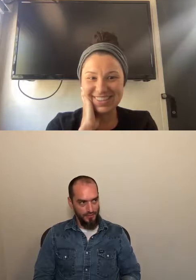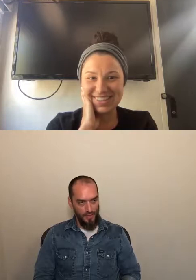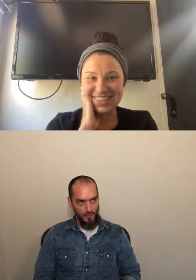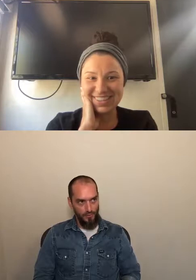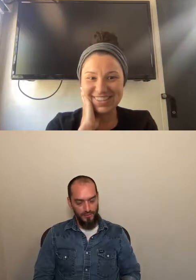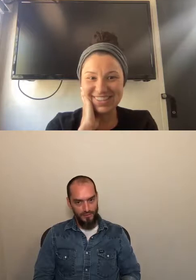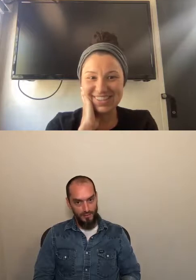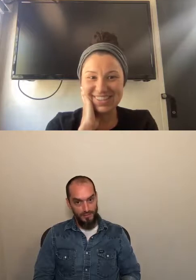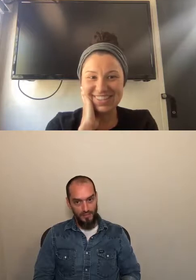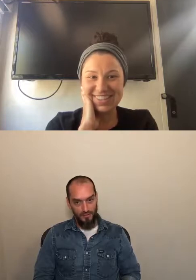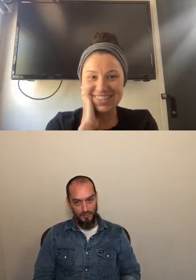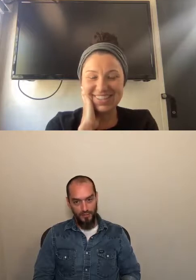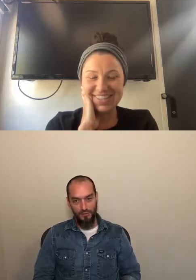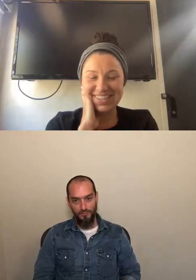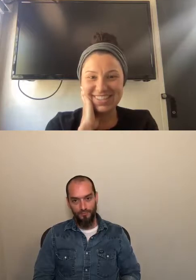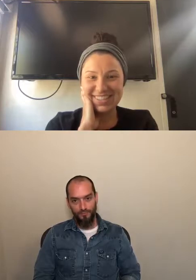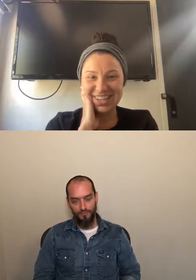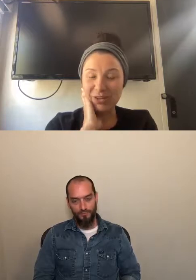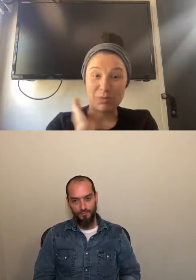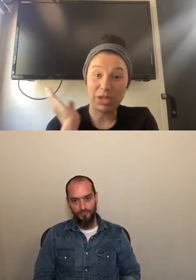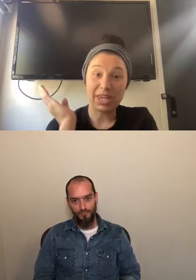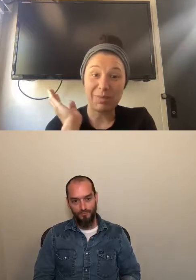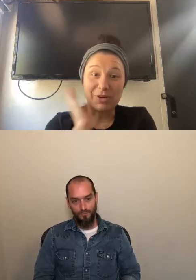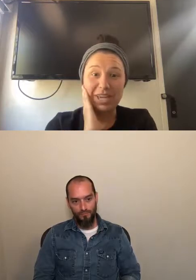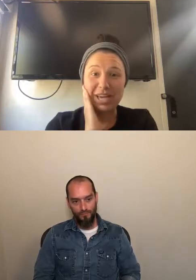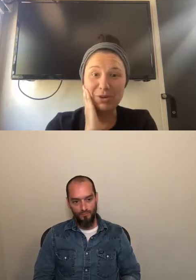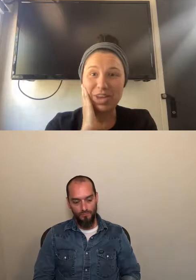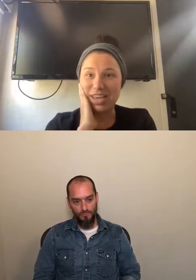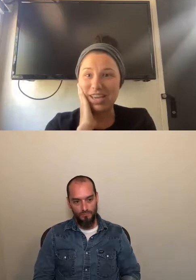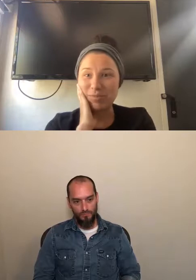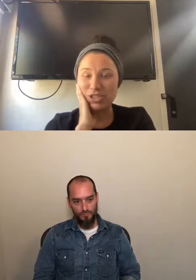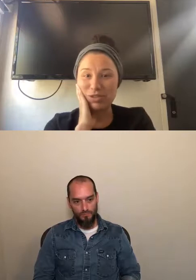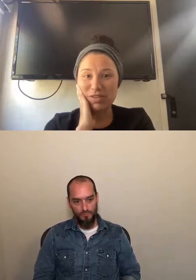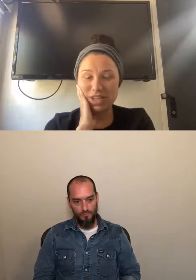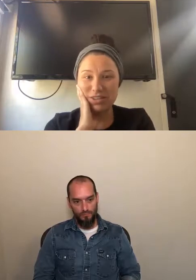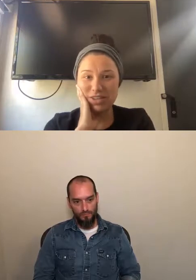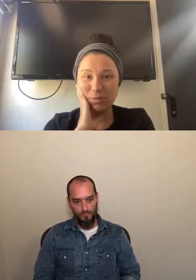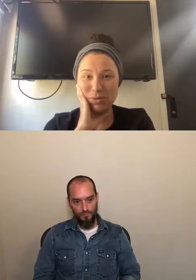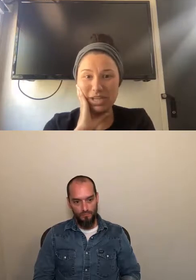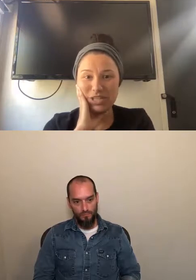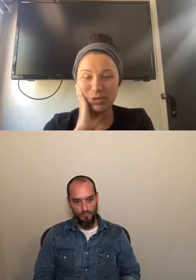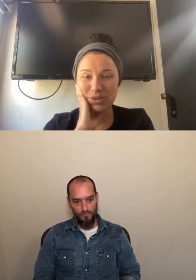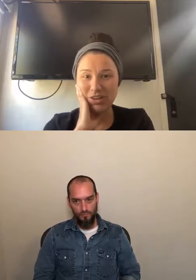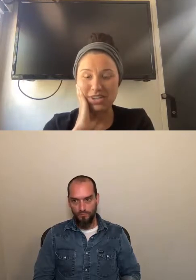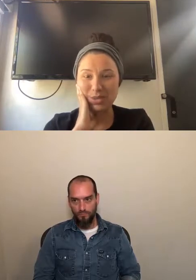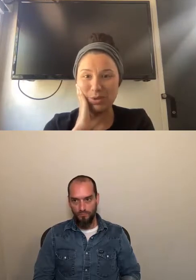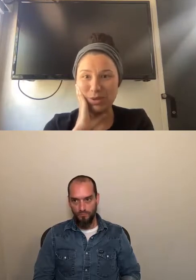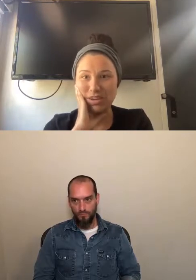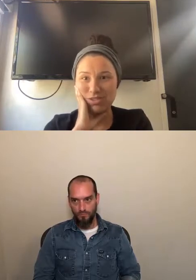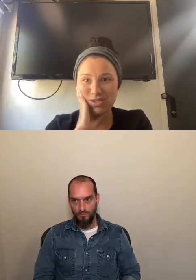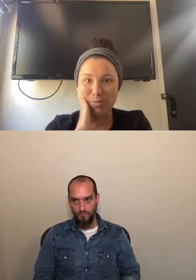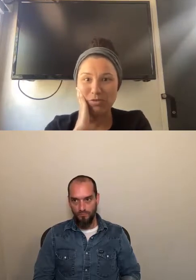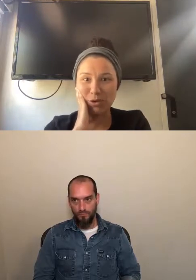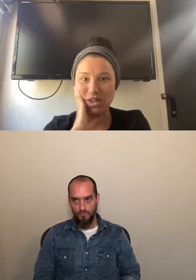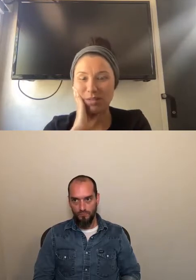think there's a lot more that needs to be said. Just so you know. Okay, we can keep going. I'm okay. We do have another appointment at 2:00, so we would